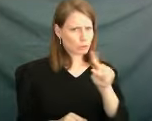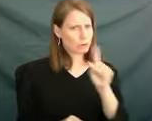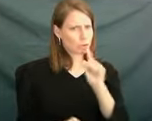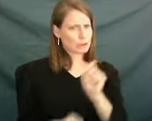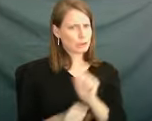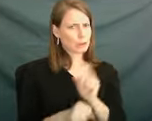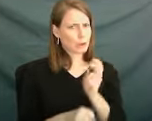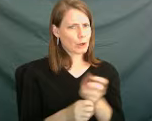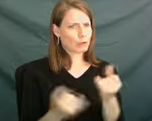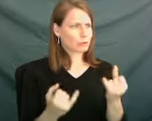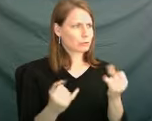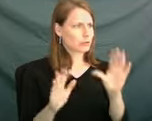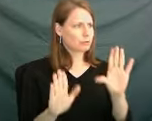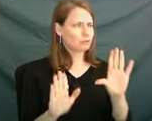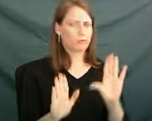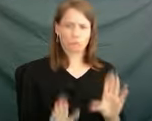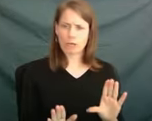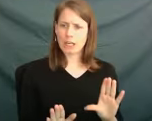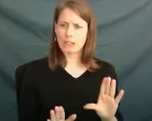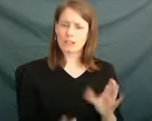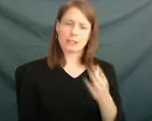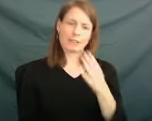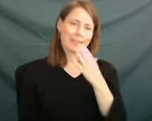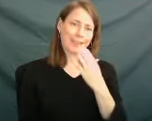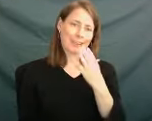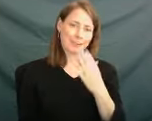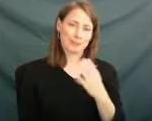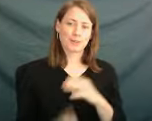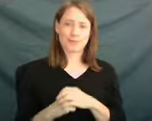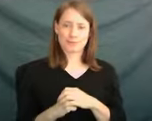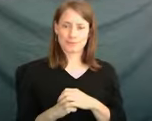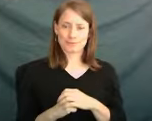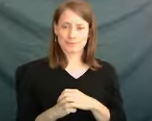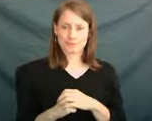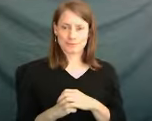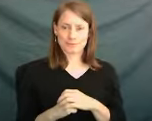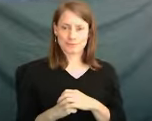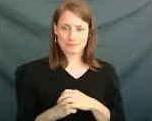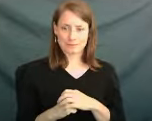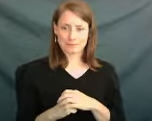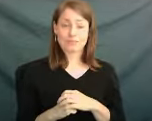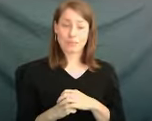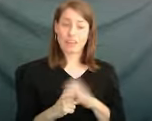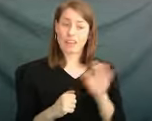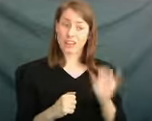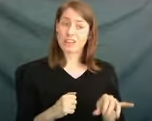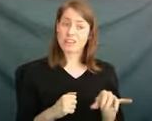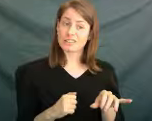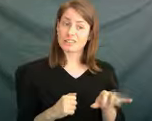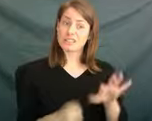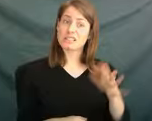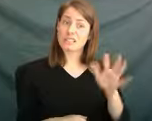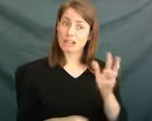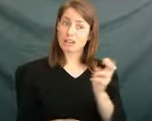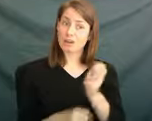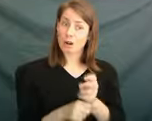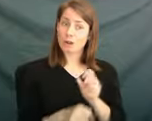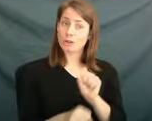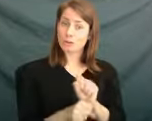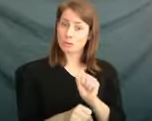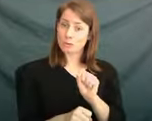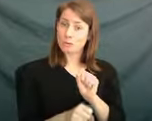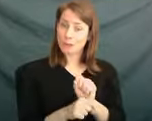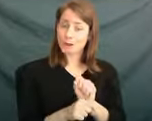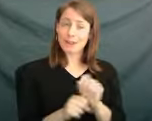work. What's the point? It is kind of work, but I'm glad that you didn't think it felt like it. And can I thank you all for a good lesson? You can go 2